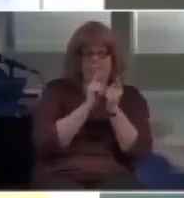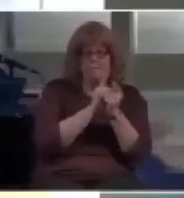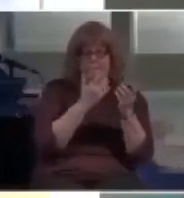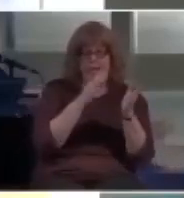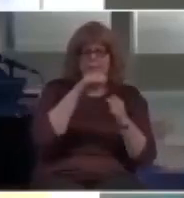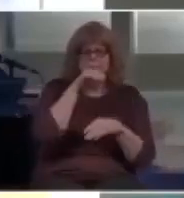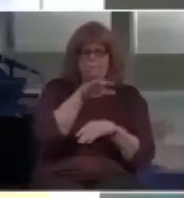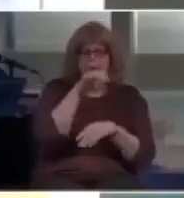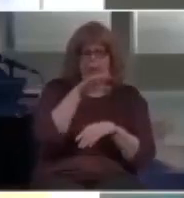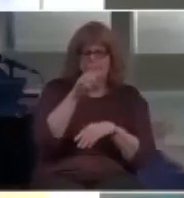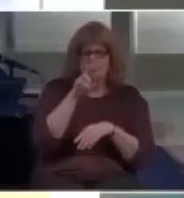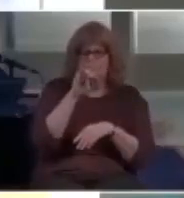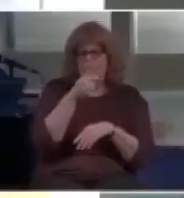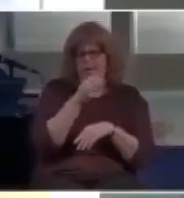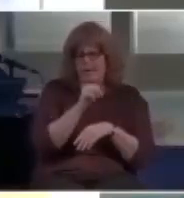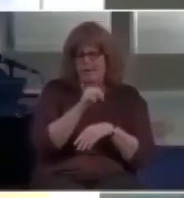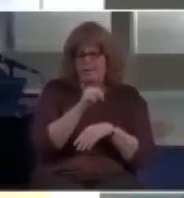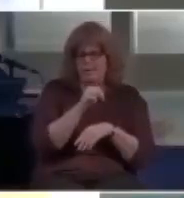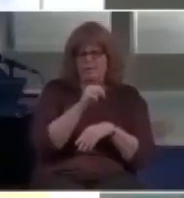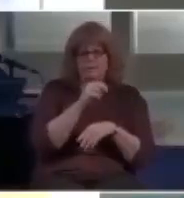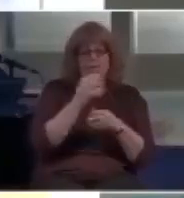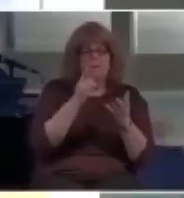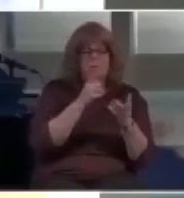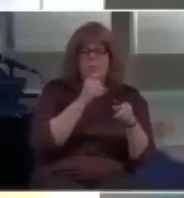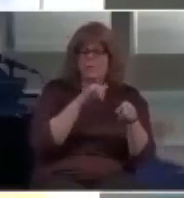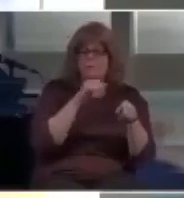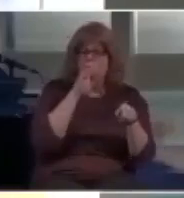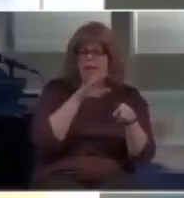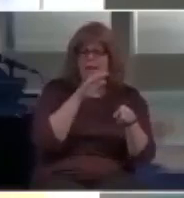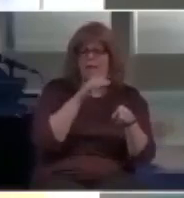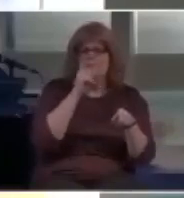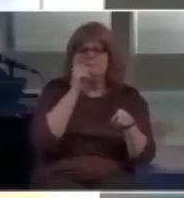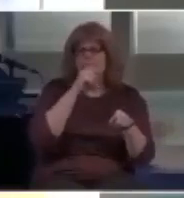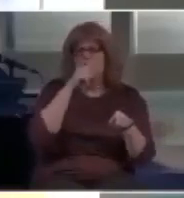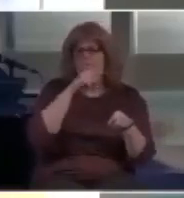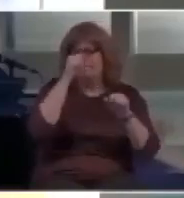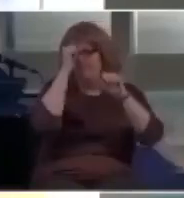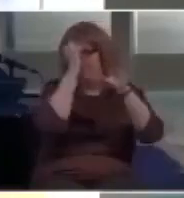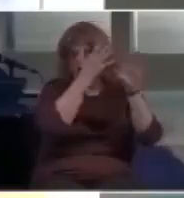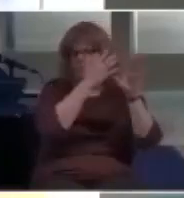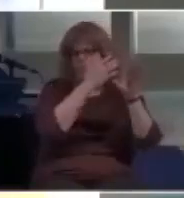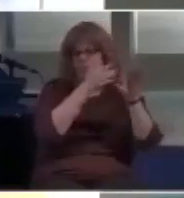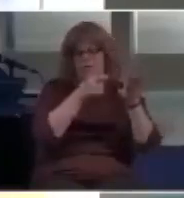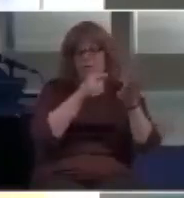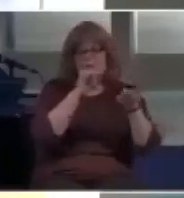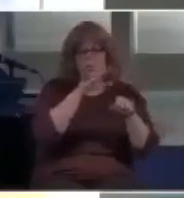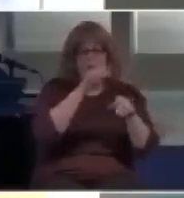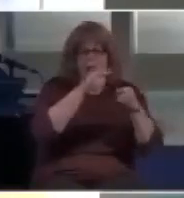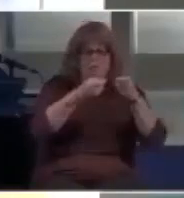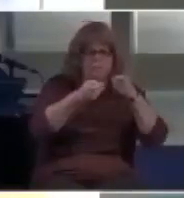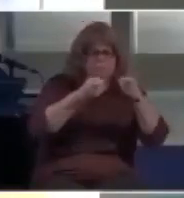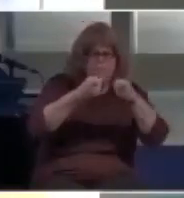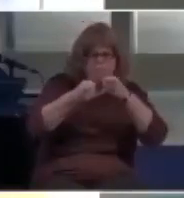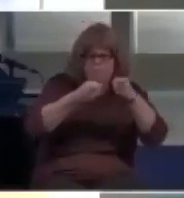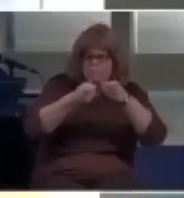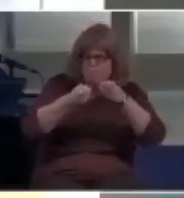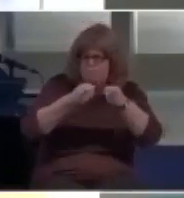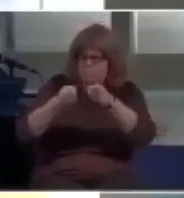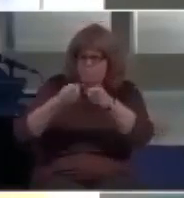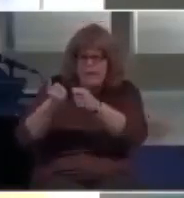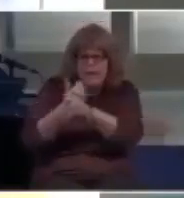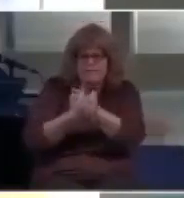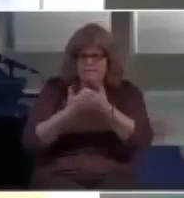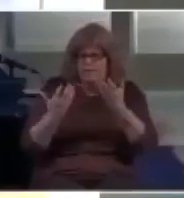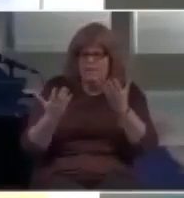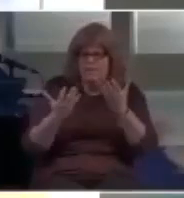who is the counterfeit father. And he is the one who rules and controls everything, and he